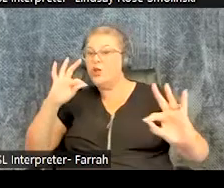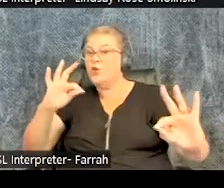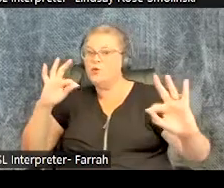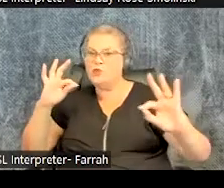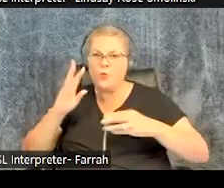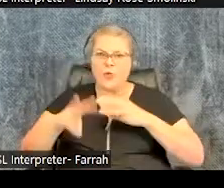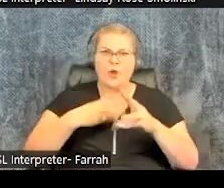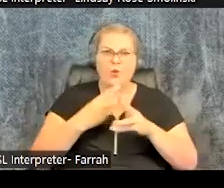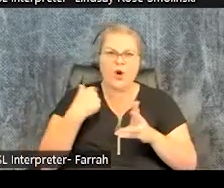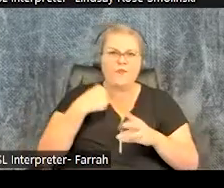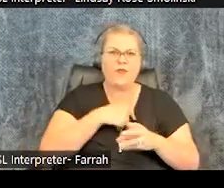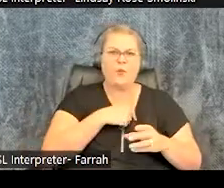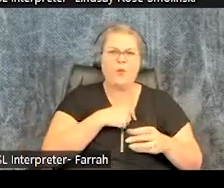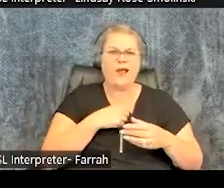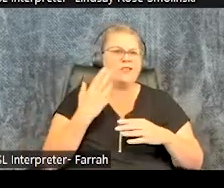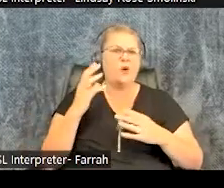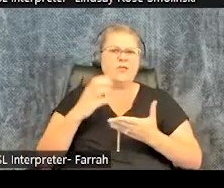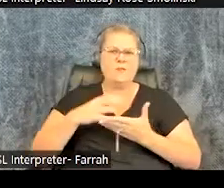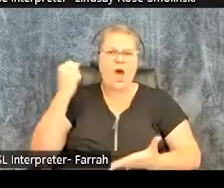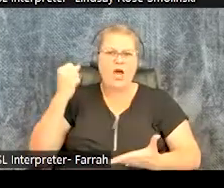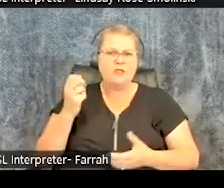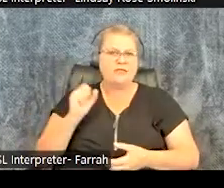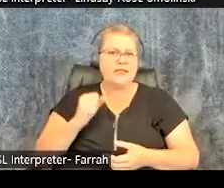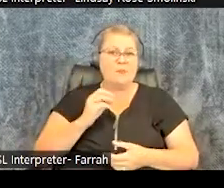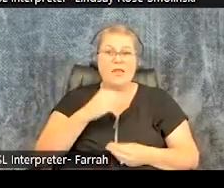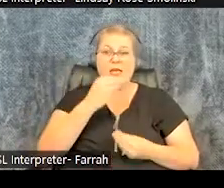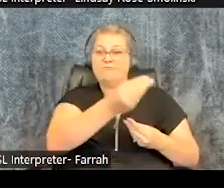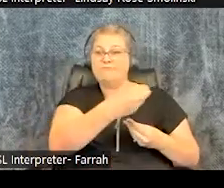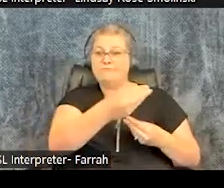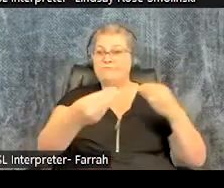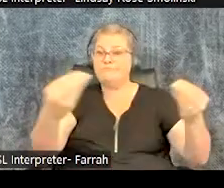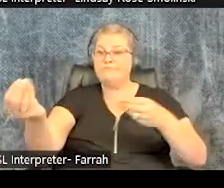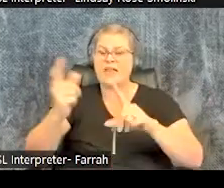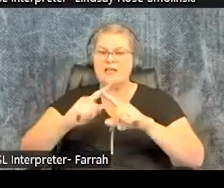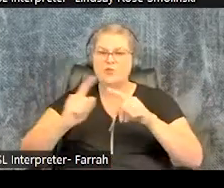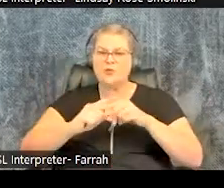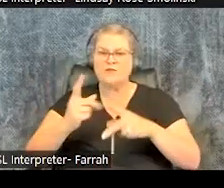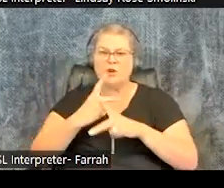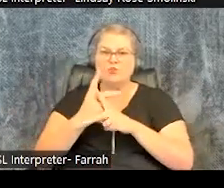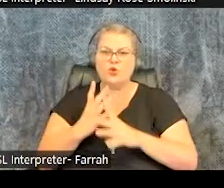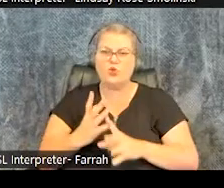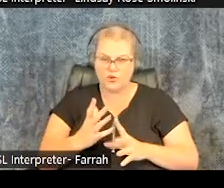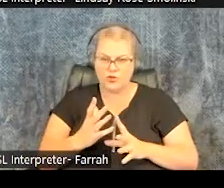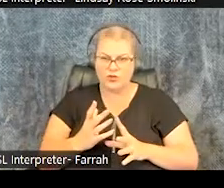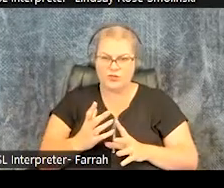those bottles around amongst producers without, a one-to-one.